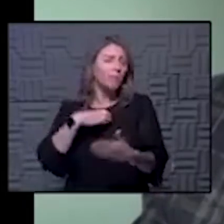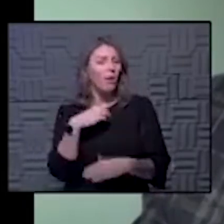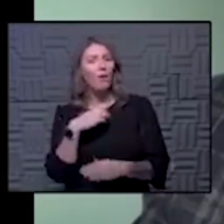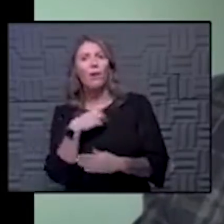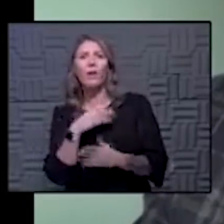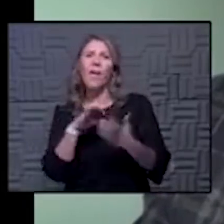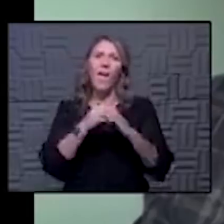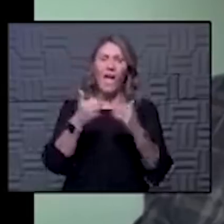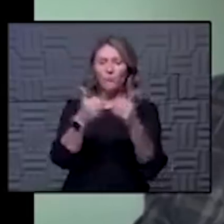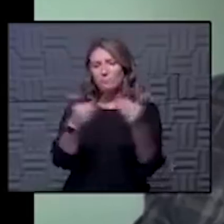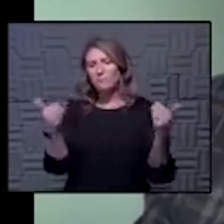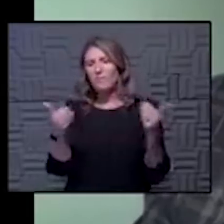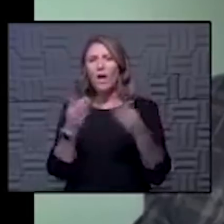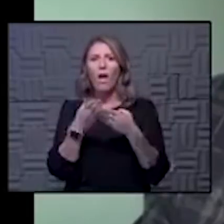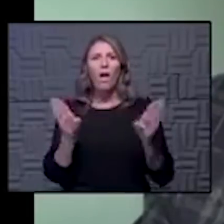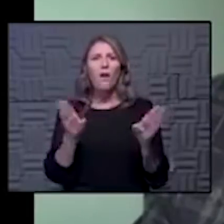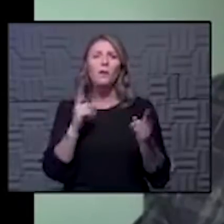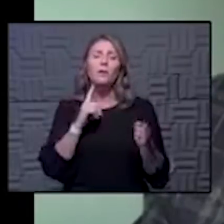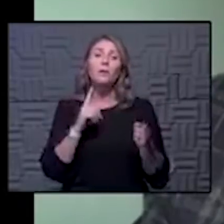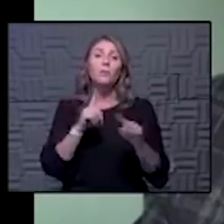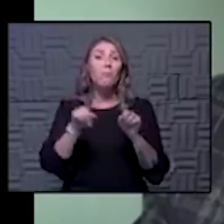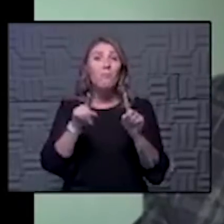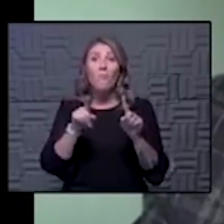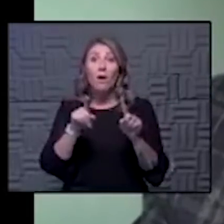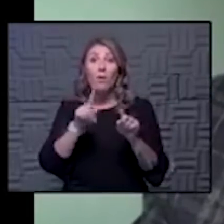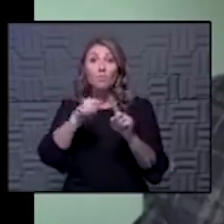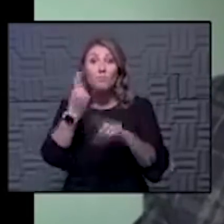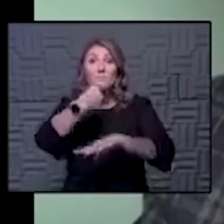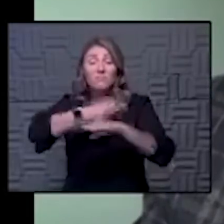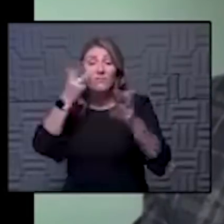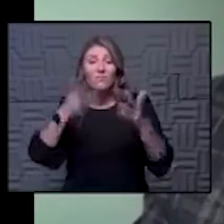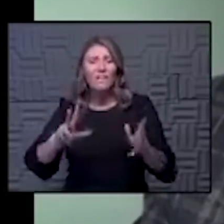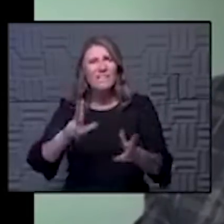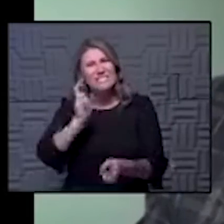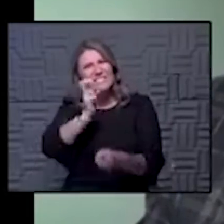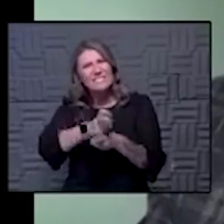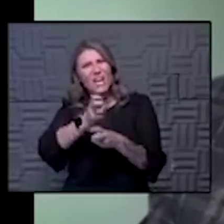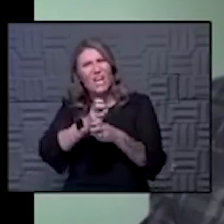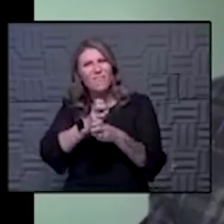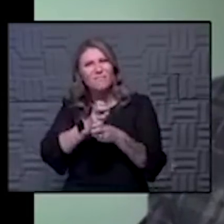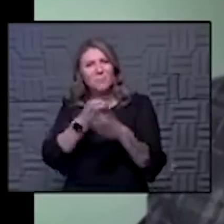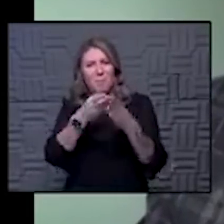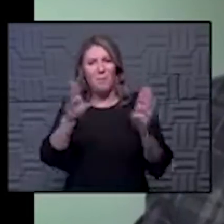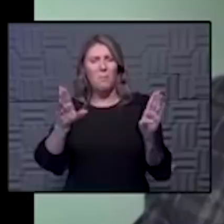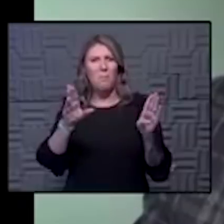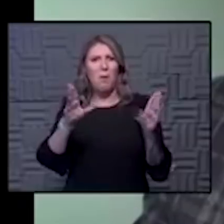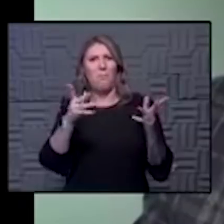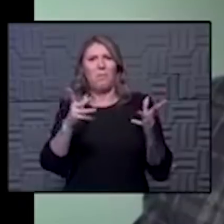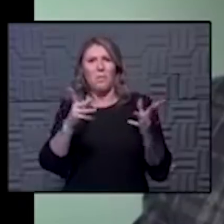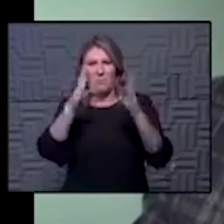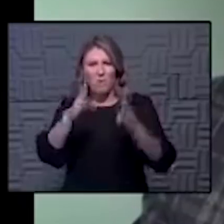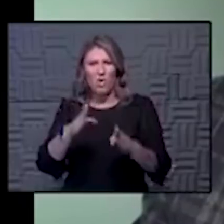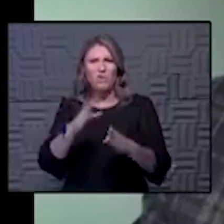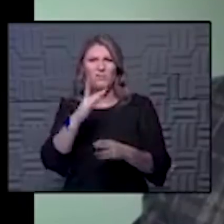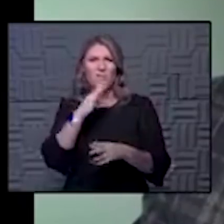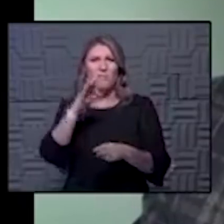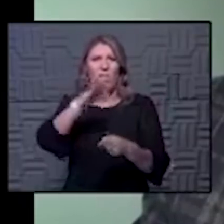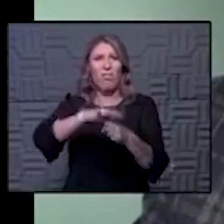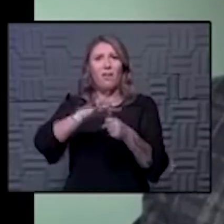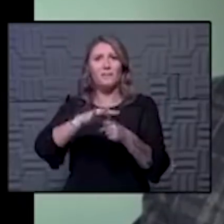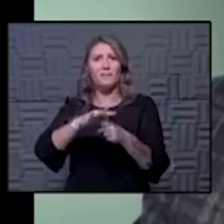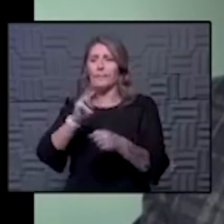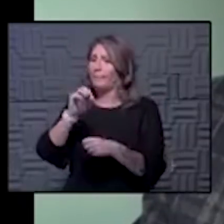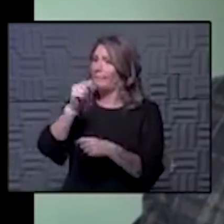about how divided we are, but at the end of the day, it's hard to be a public official, and right now this is really hard, I think, on elected officials who are trying to balance all